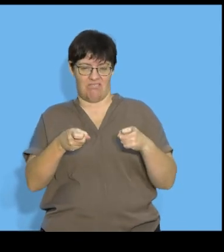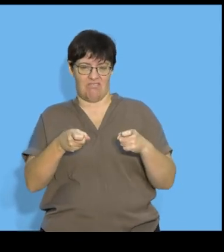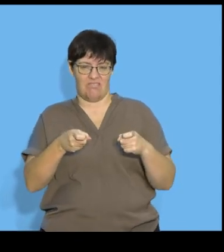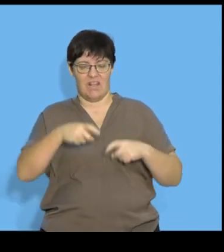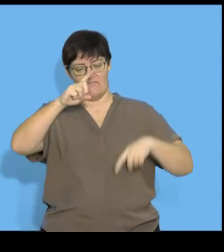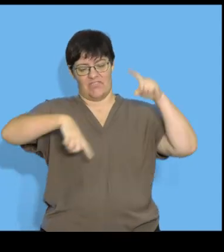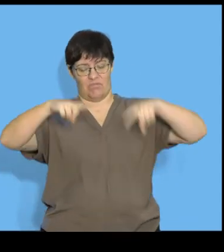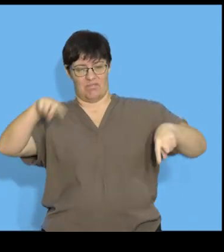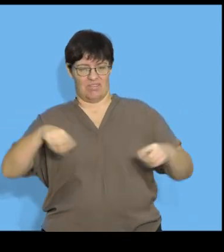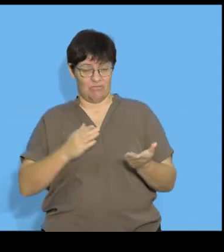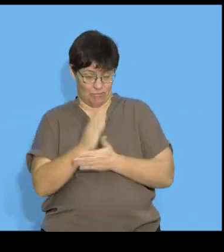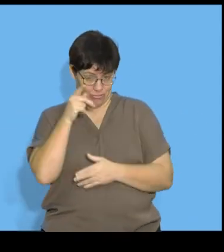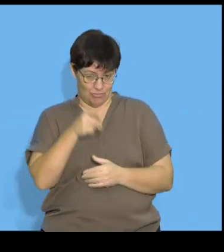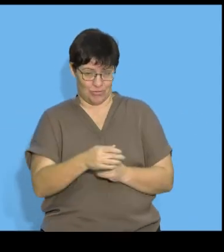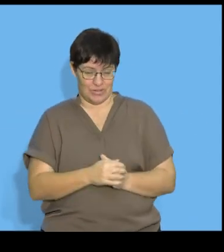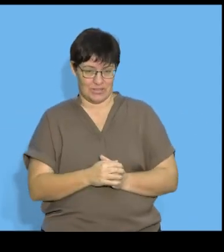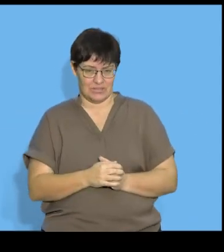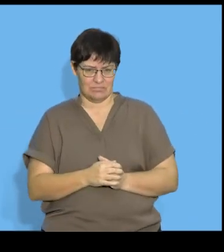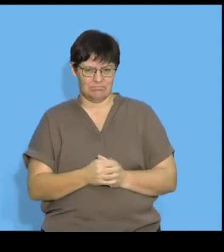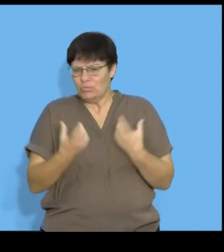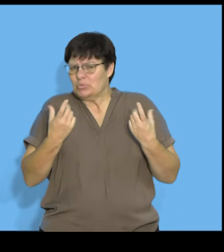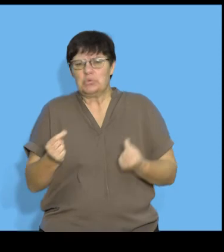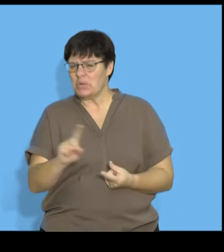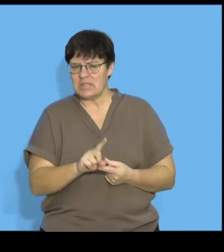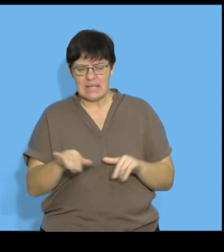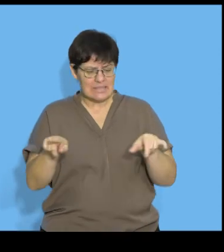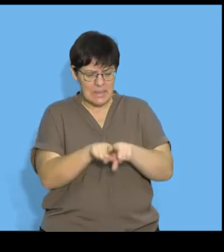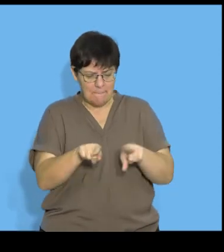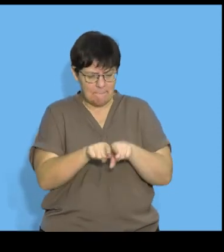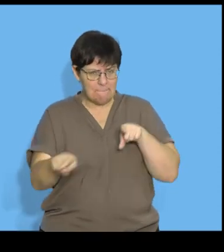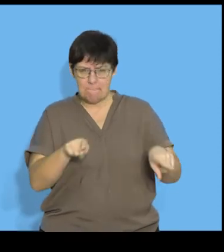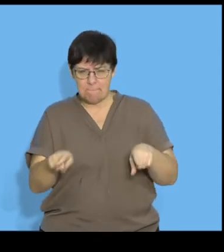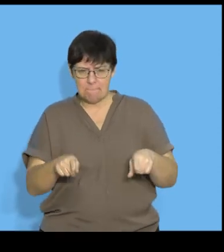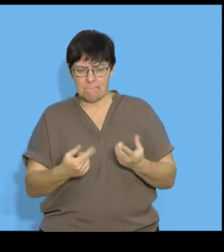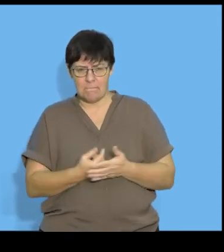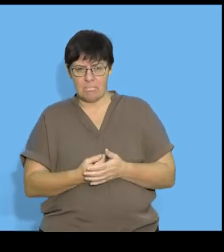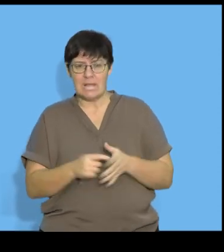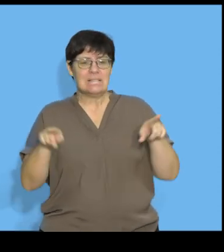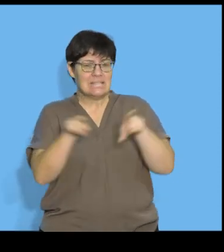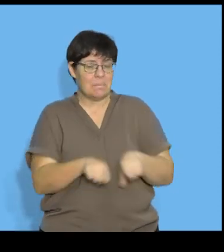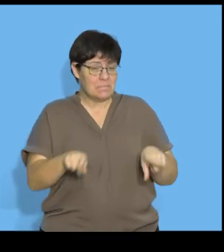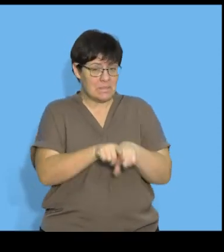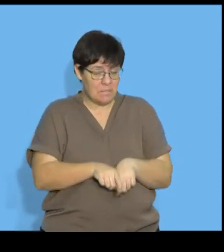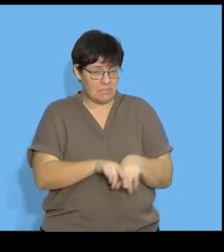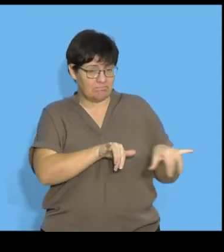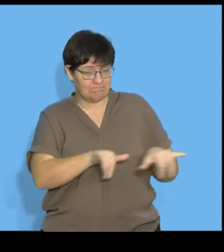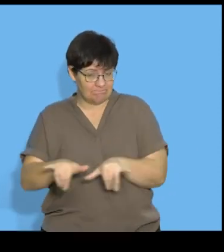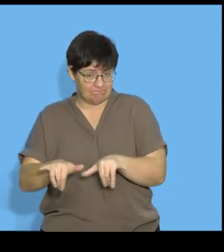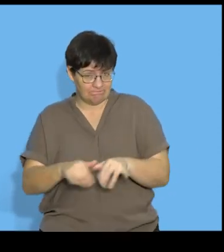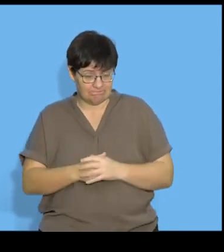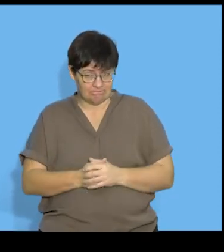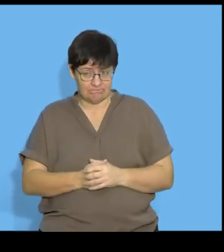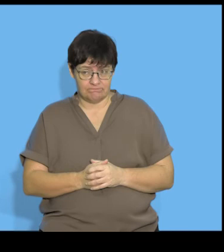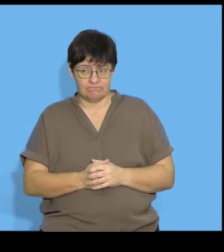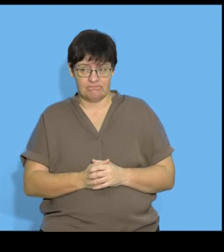variables. What did you do the same, right? The same to the whole experiment.